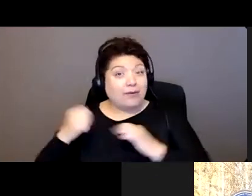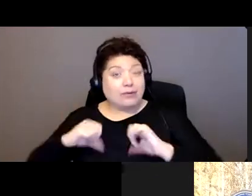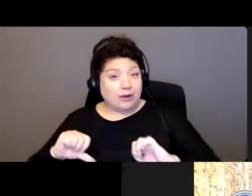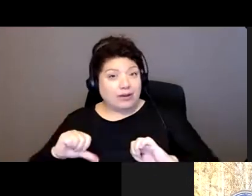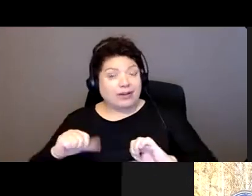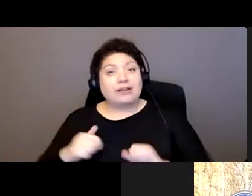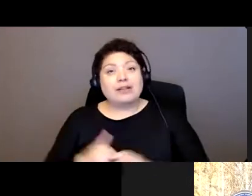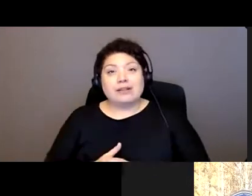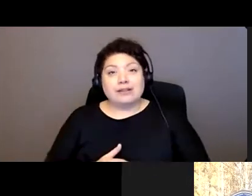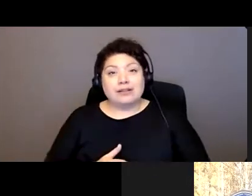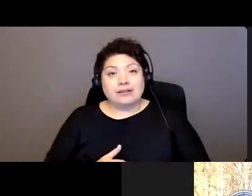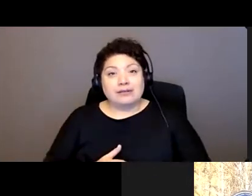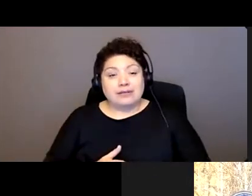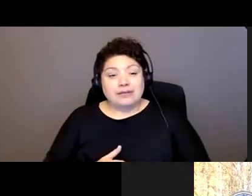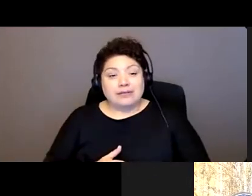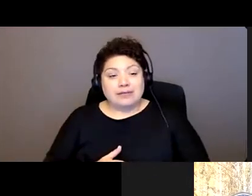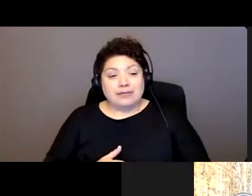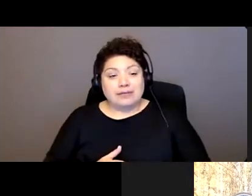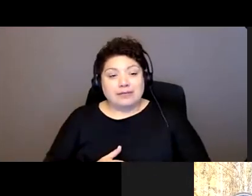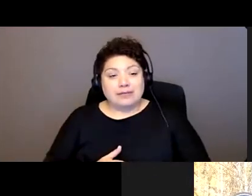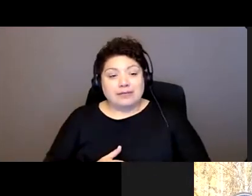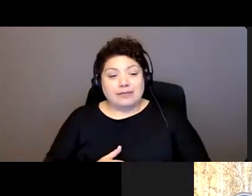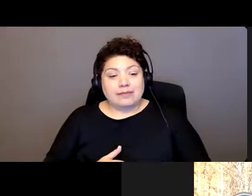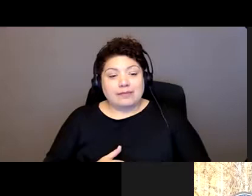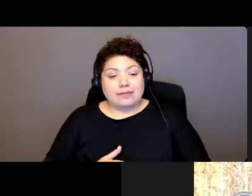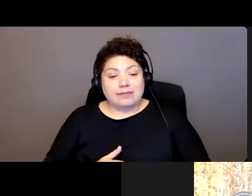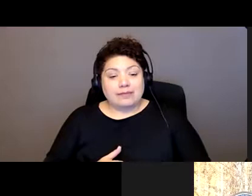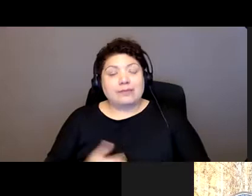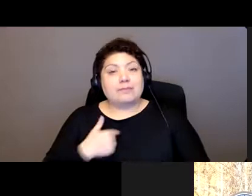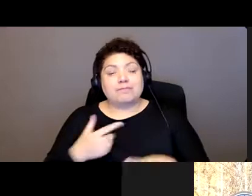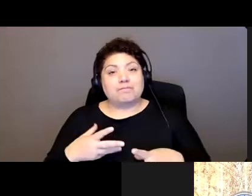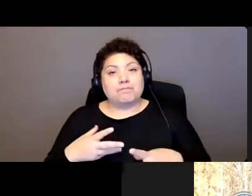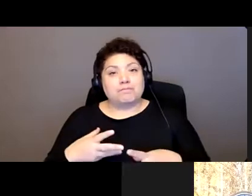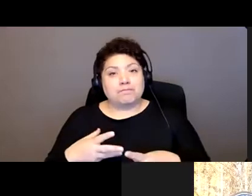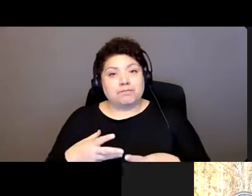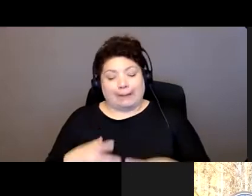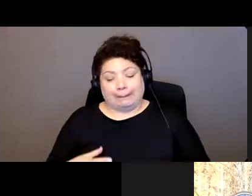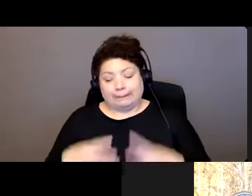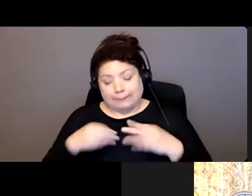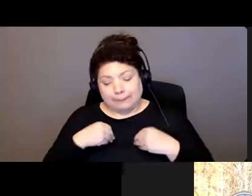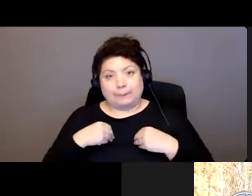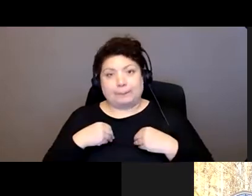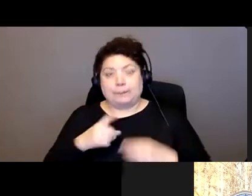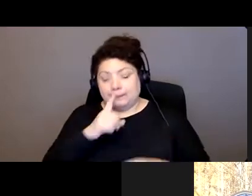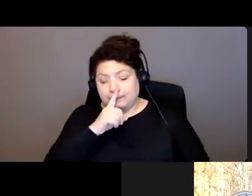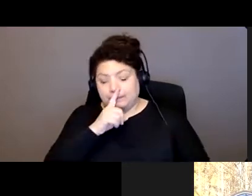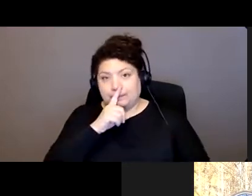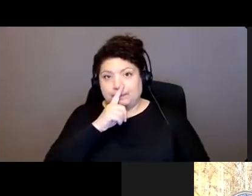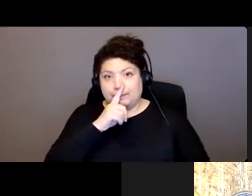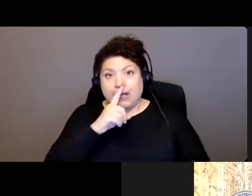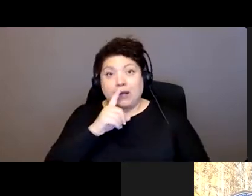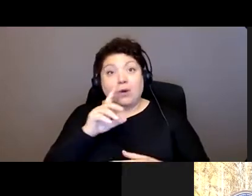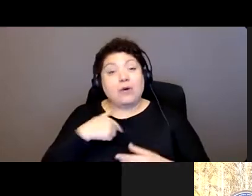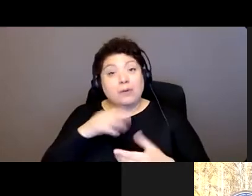So I just finally accepted the fact whatever was going to happen was going to happen. So I got married